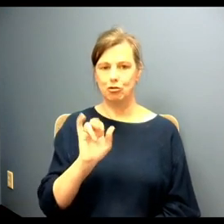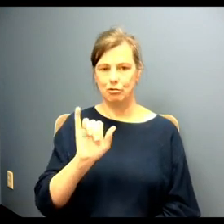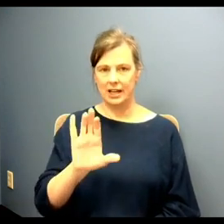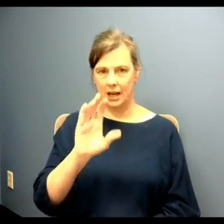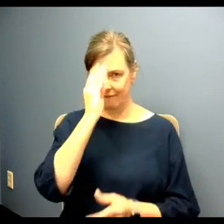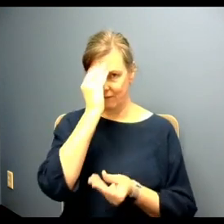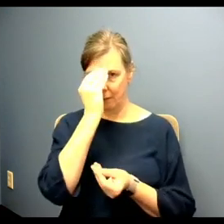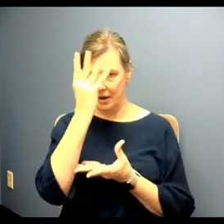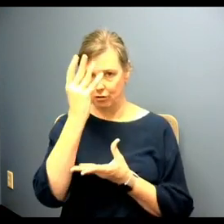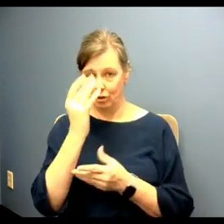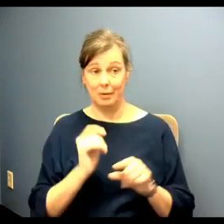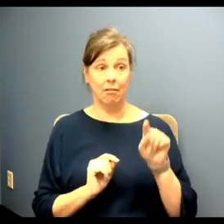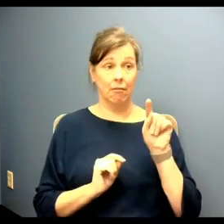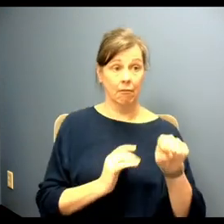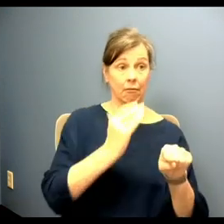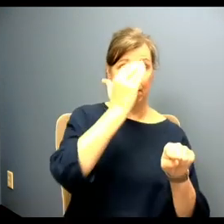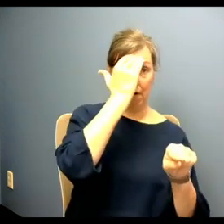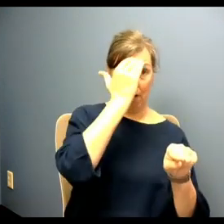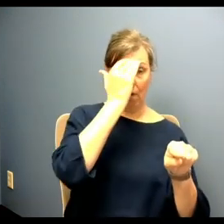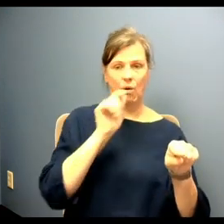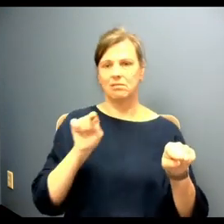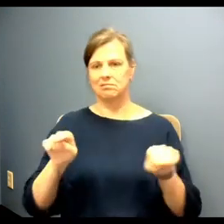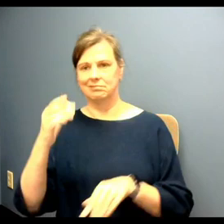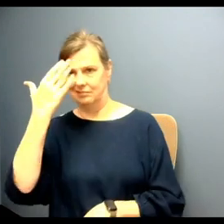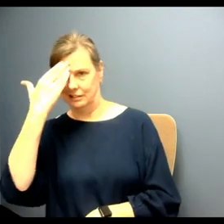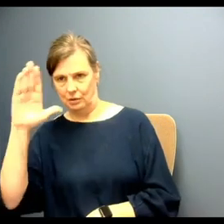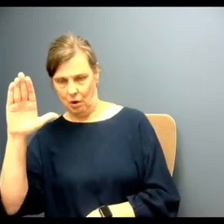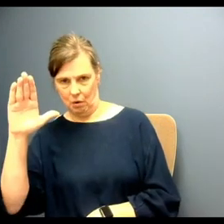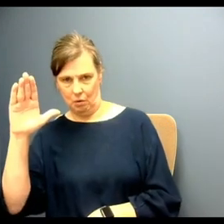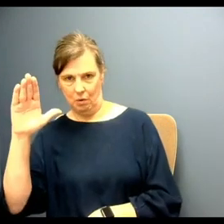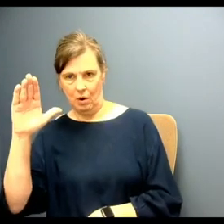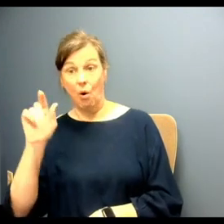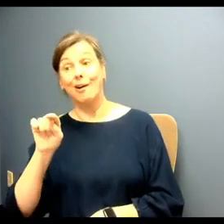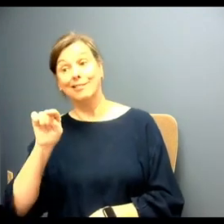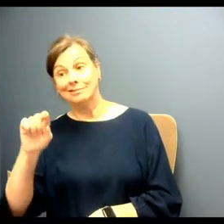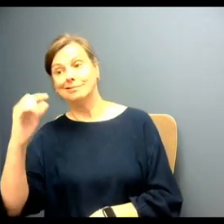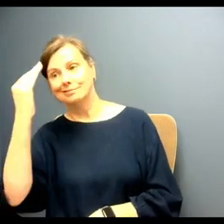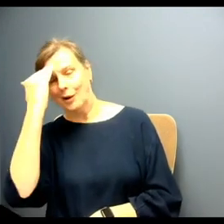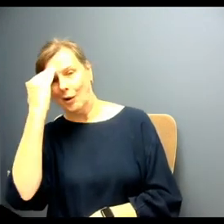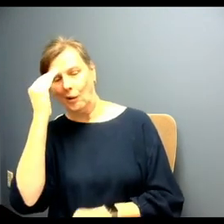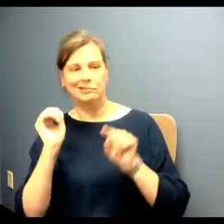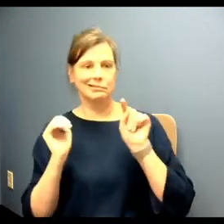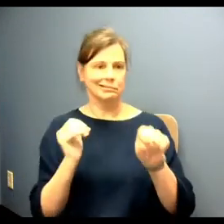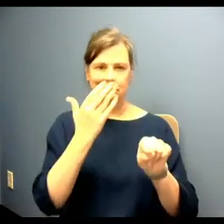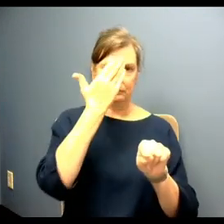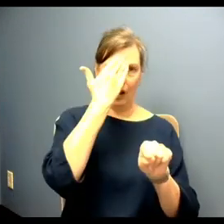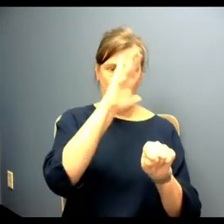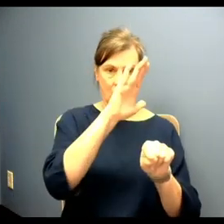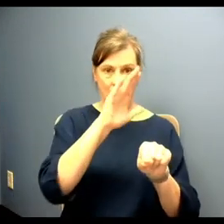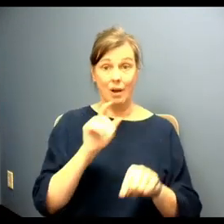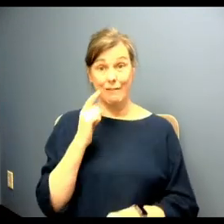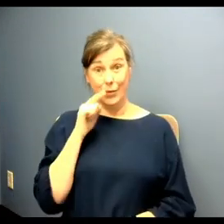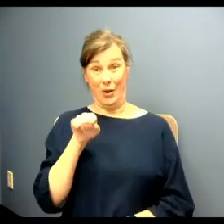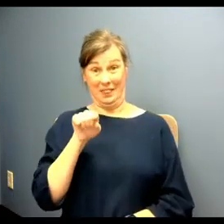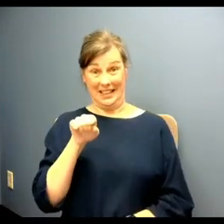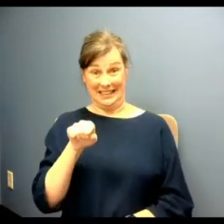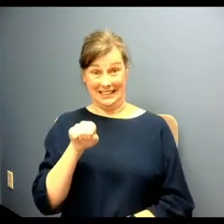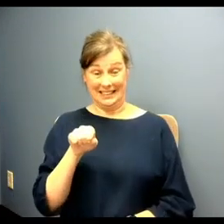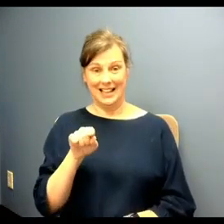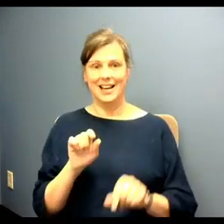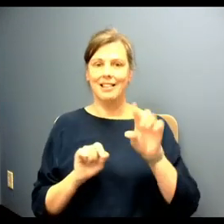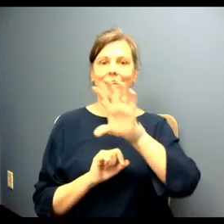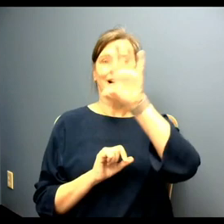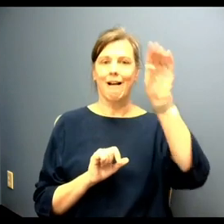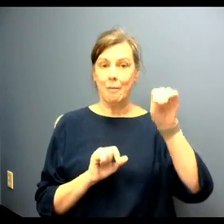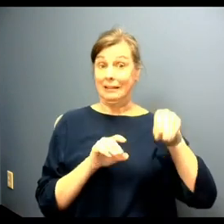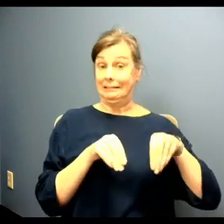does not have. In this case, the seller had more information about how the product may actually turn out, and the buyer